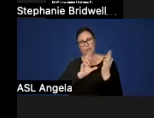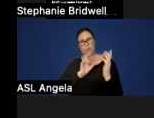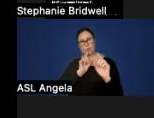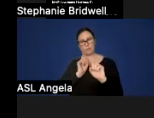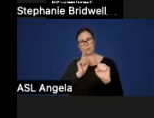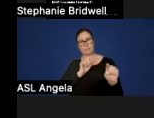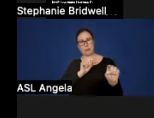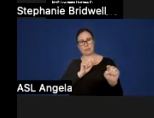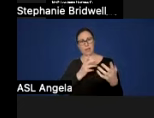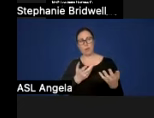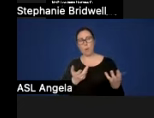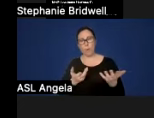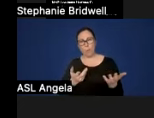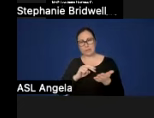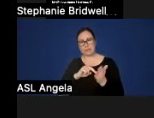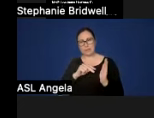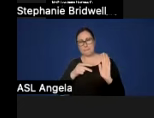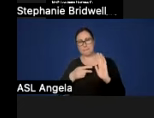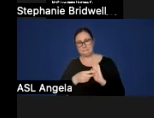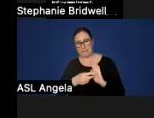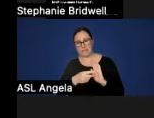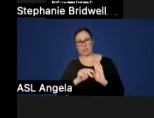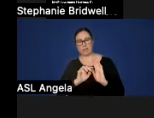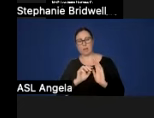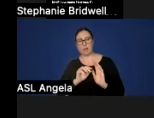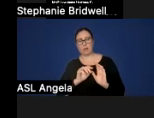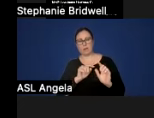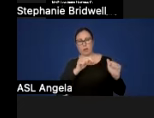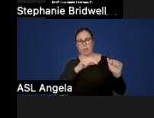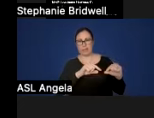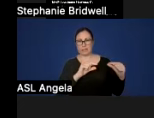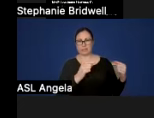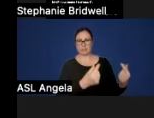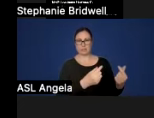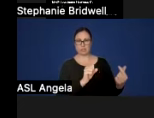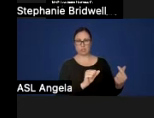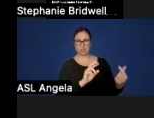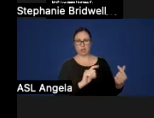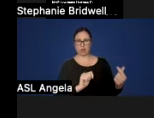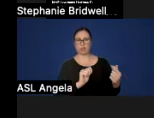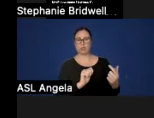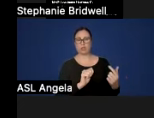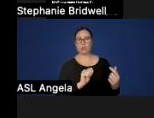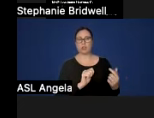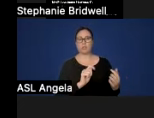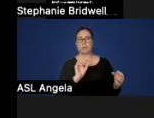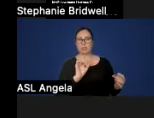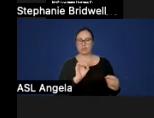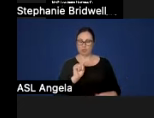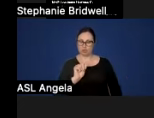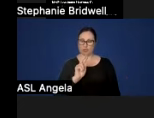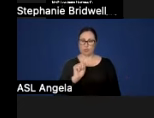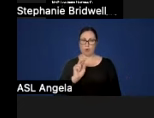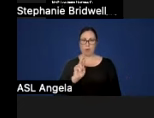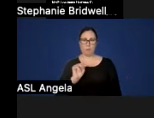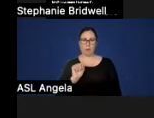SART to be trauma informed, right? And what does that mean for survivors? What does that mean for your community? What does that